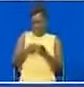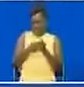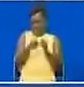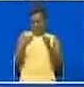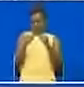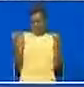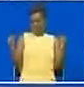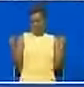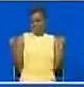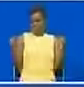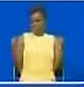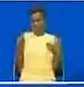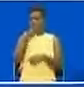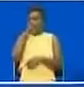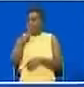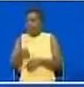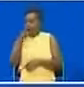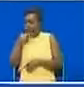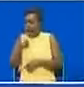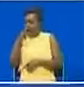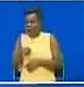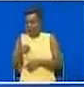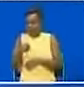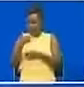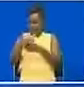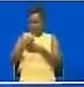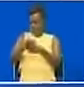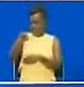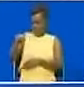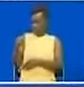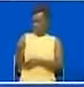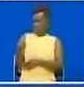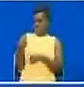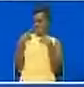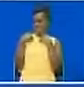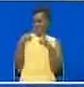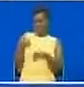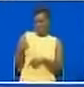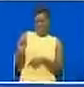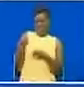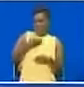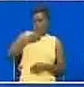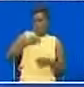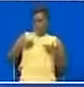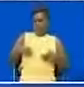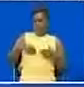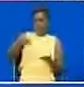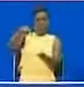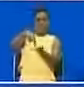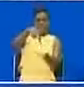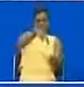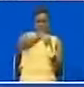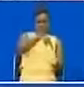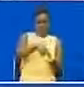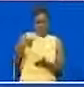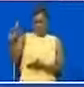rebellion. Already, KANU, which is an affiliate of Jubilee Coalition, has declared it will field candidates in all elective positions